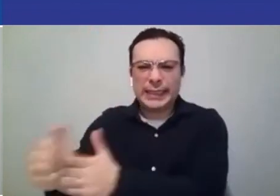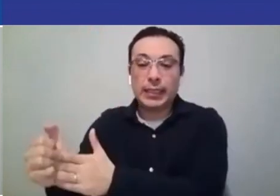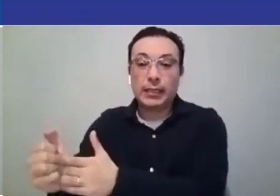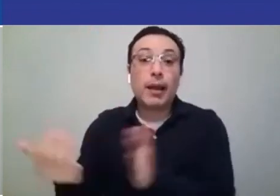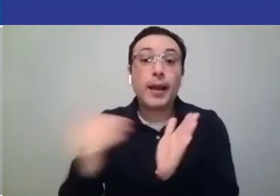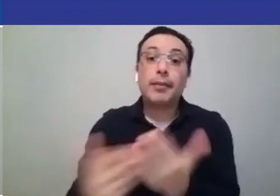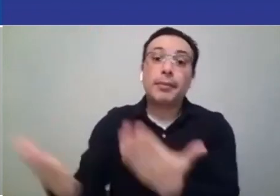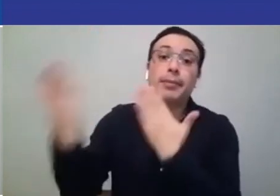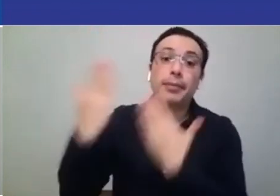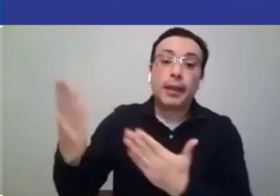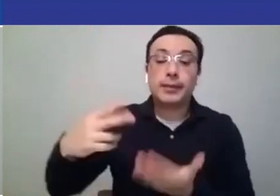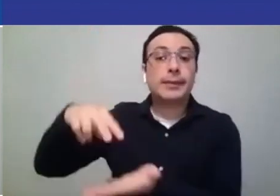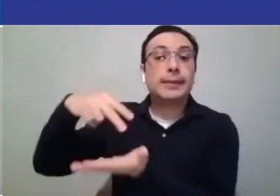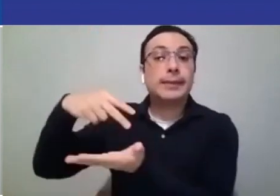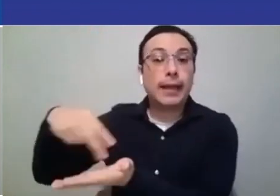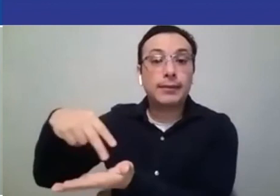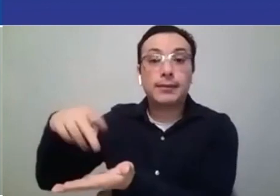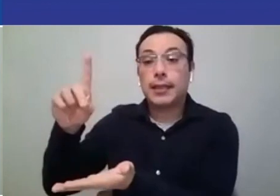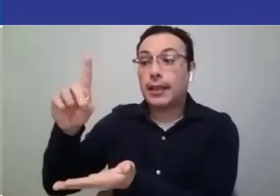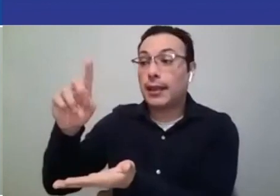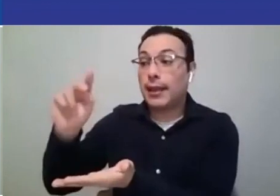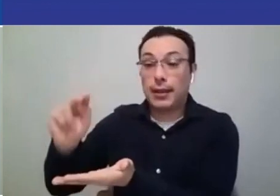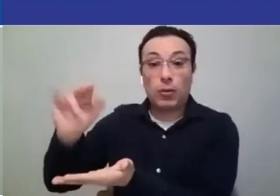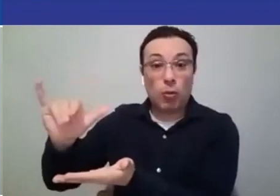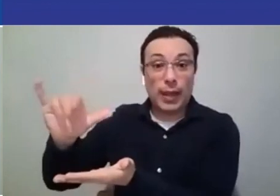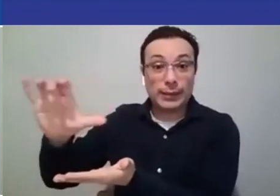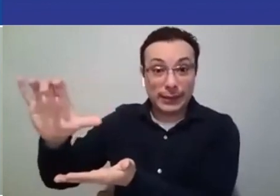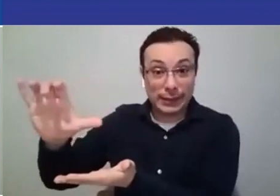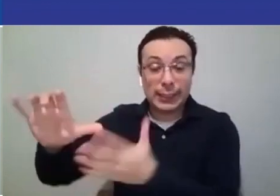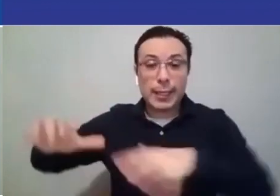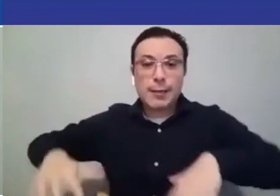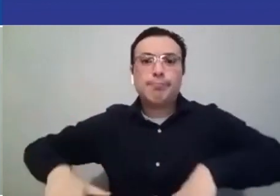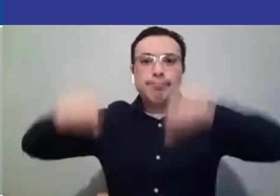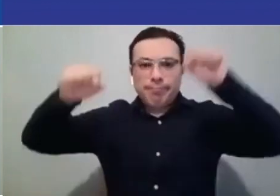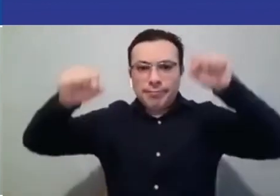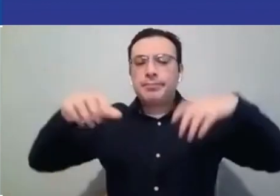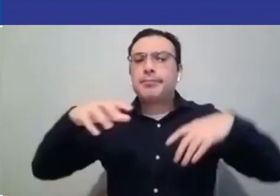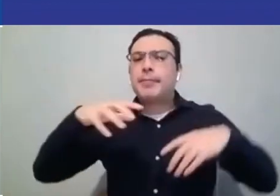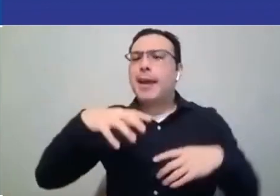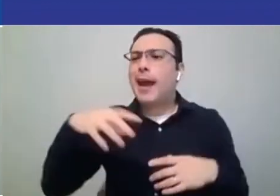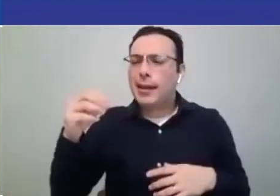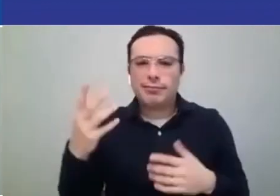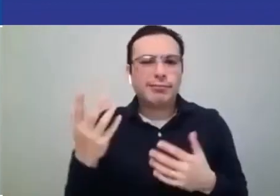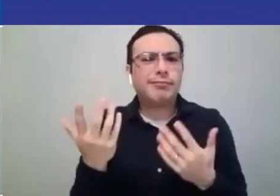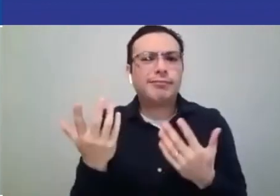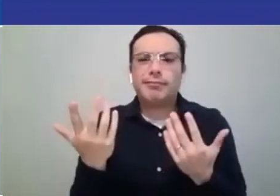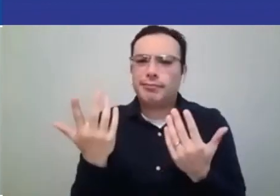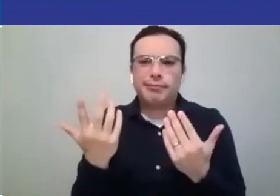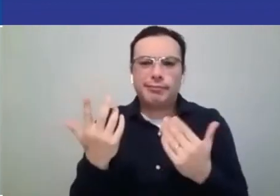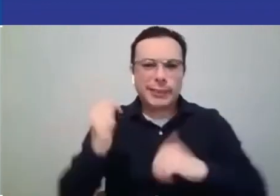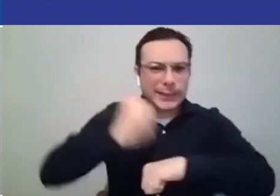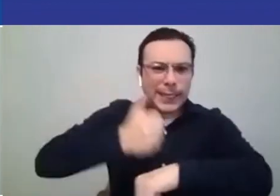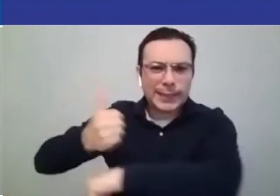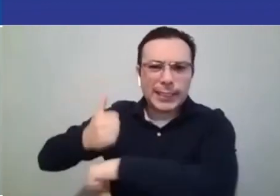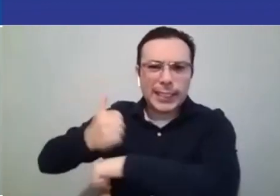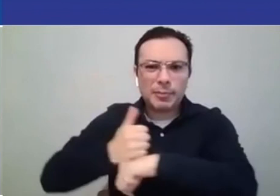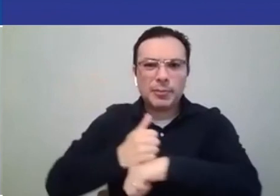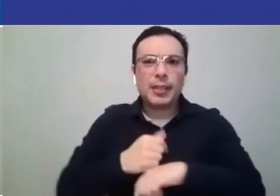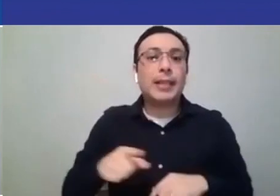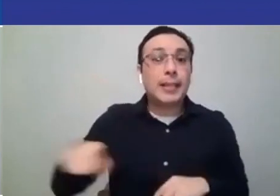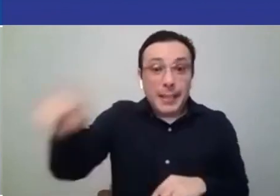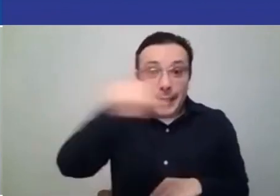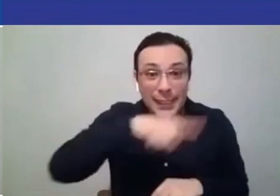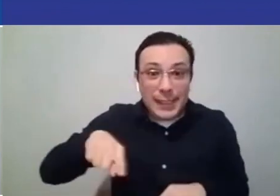things in their communities. Again, big ups to Dance NYC for bringing this group together and for making this